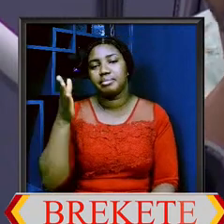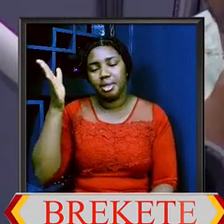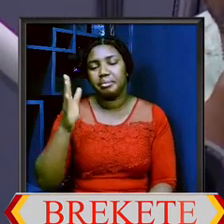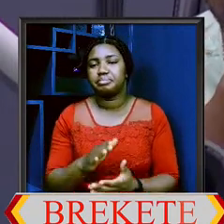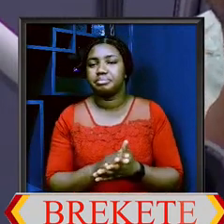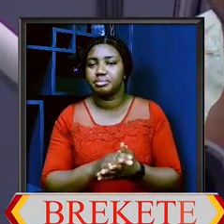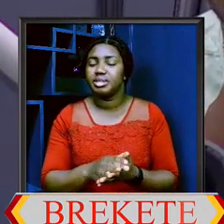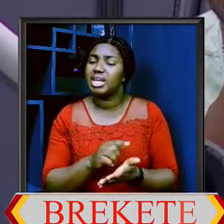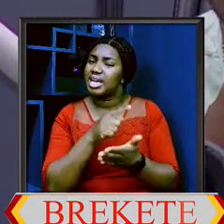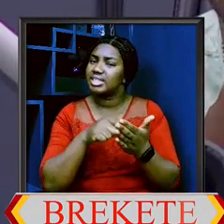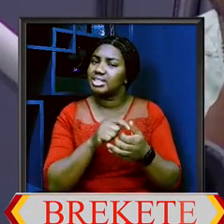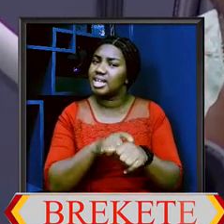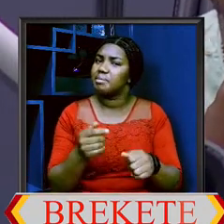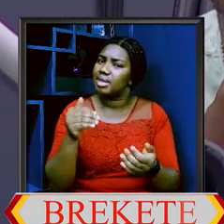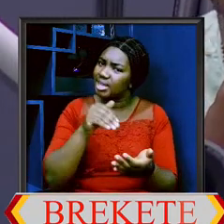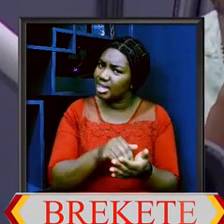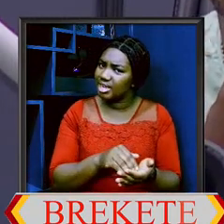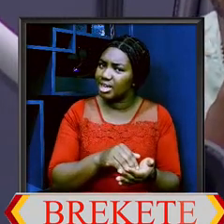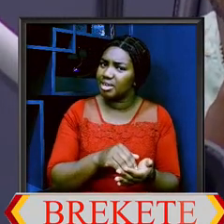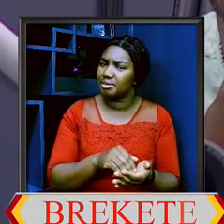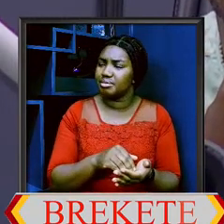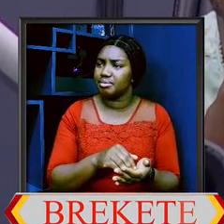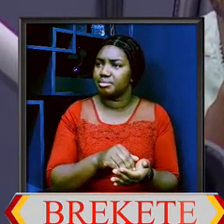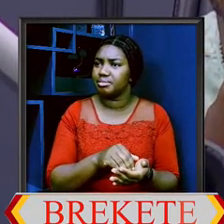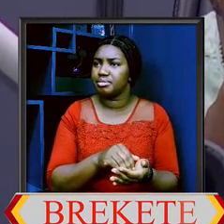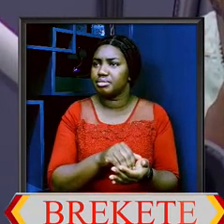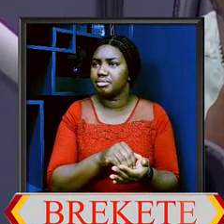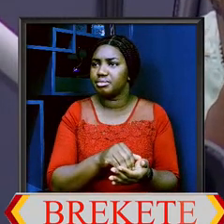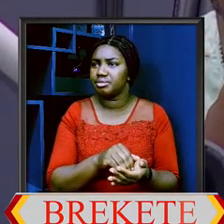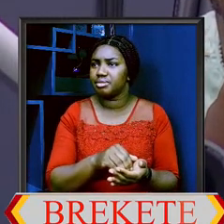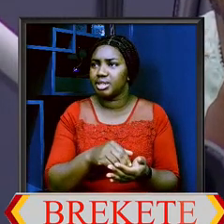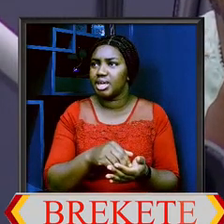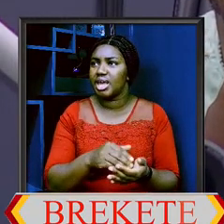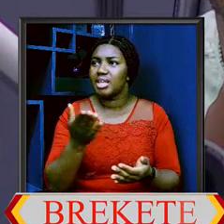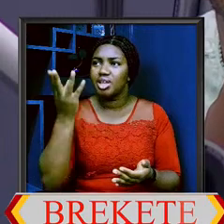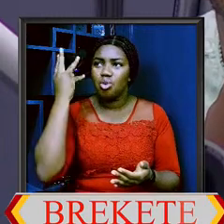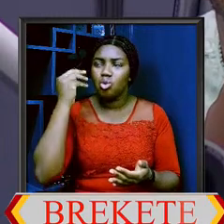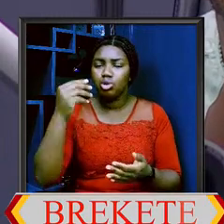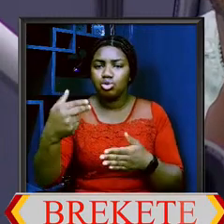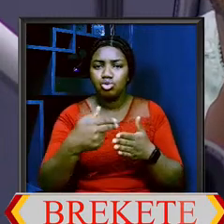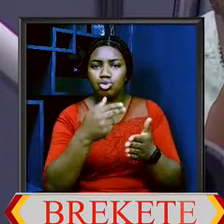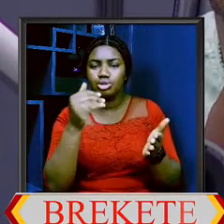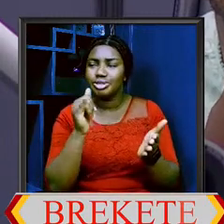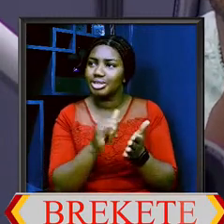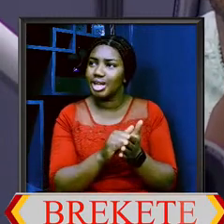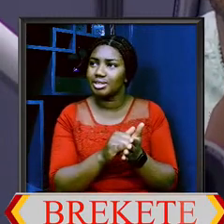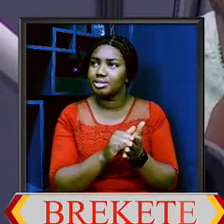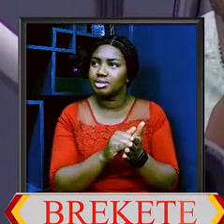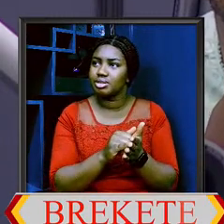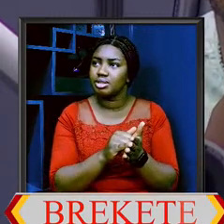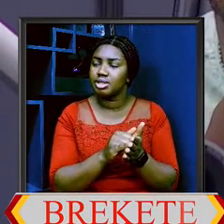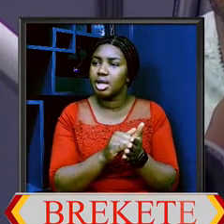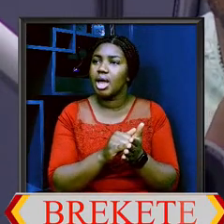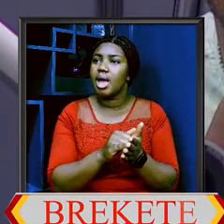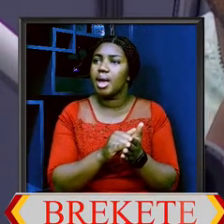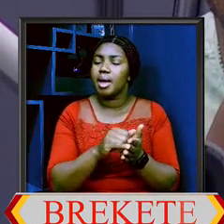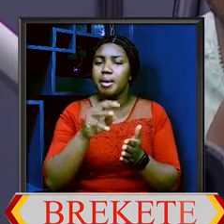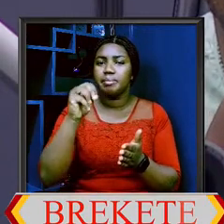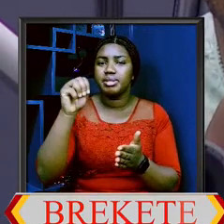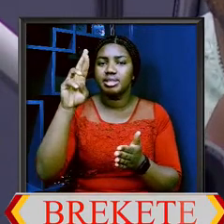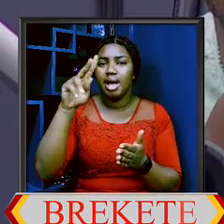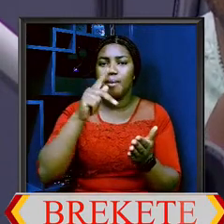so this time again there was news that uh Mr Project the